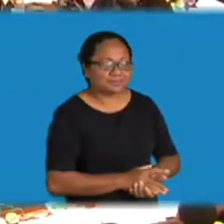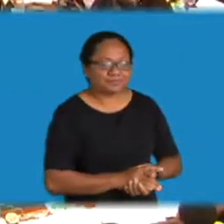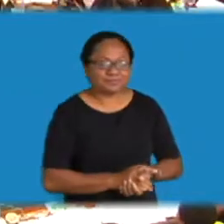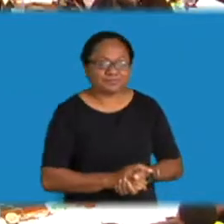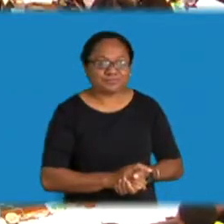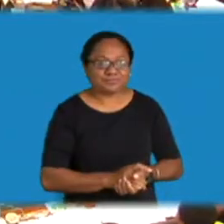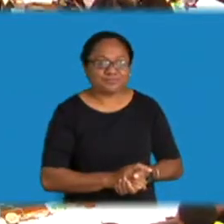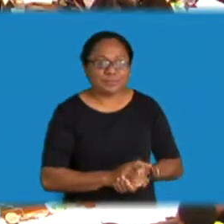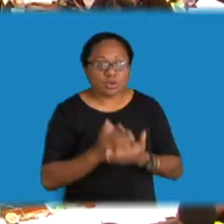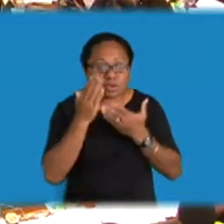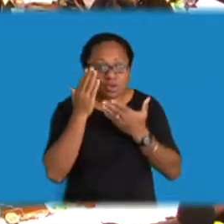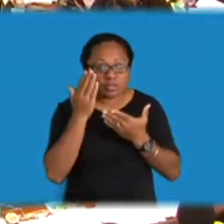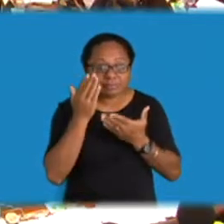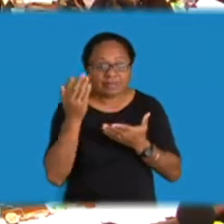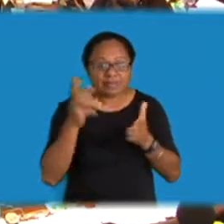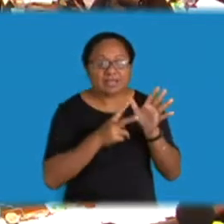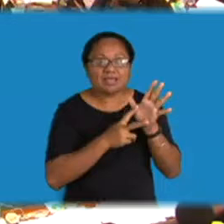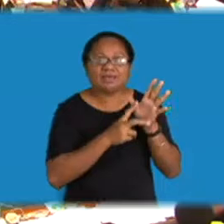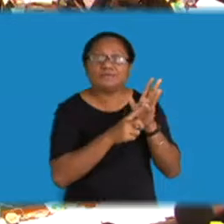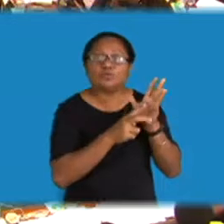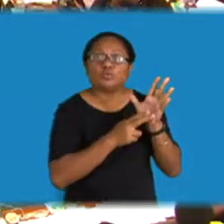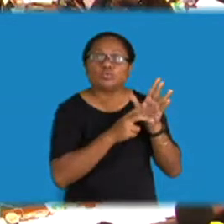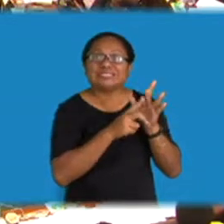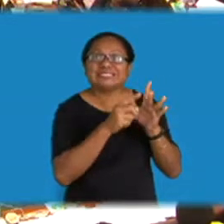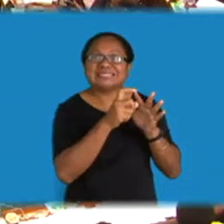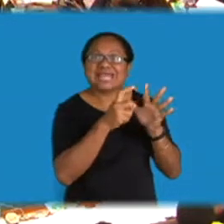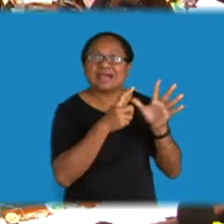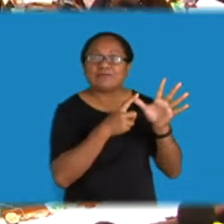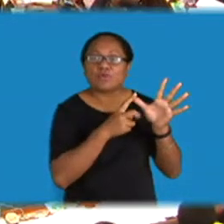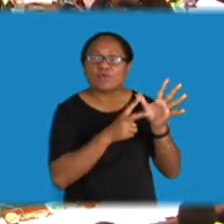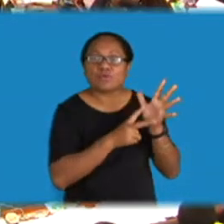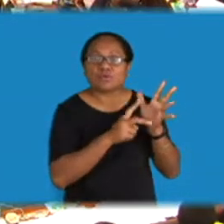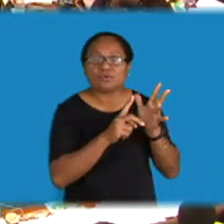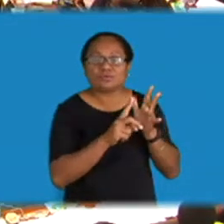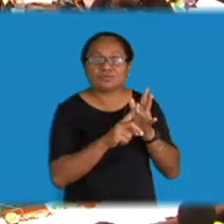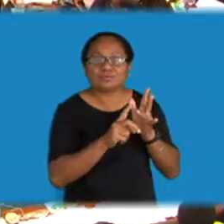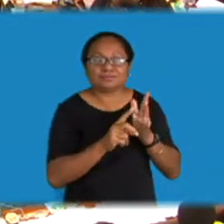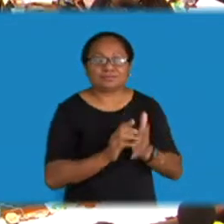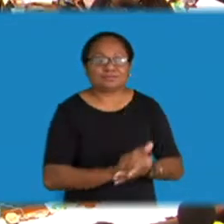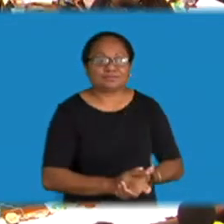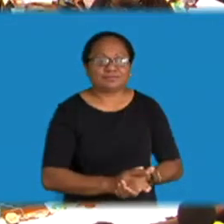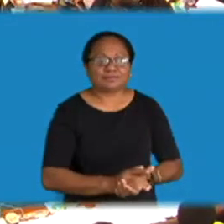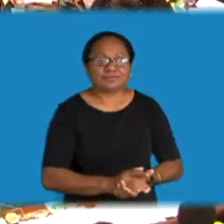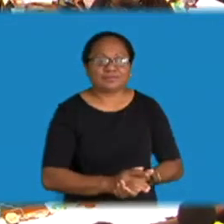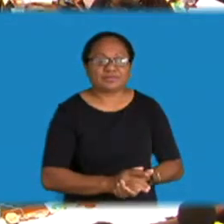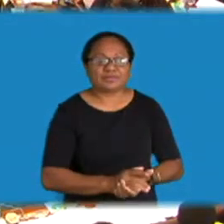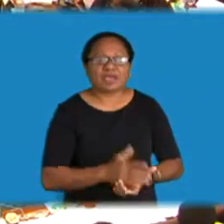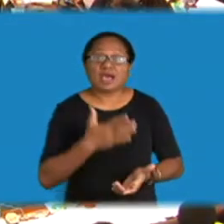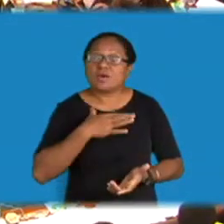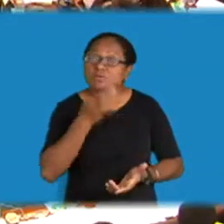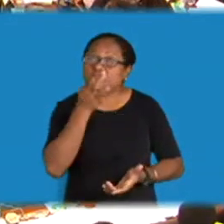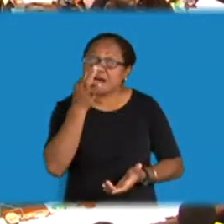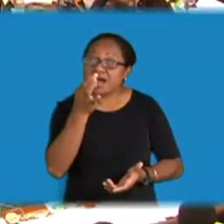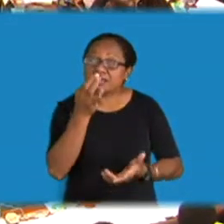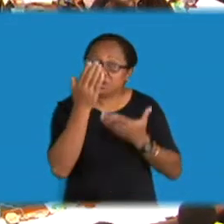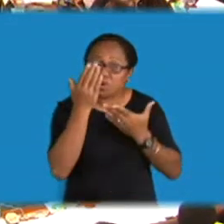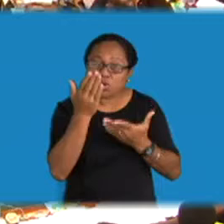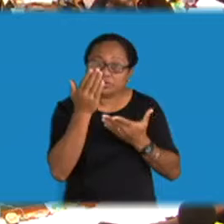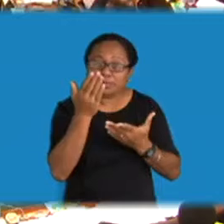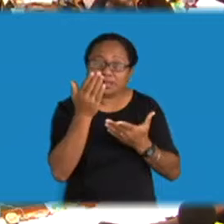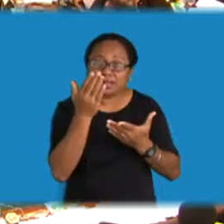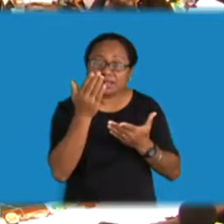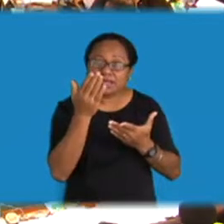Mbulitabu. Thank you, Madam Speaker. I would like to ask the Honourable Minister in regards to Operation